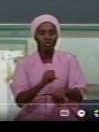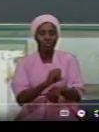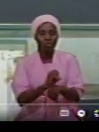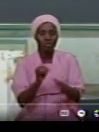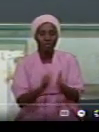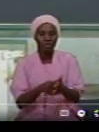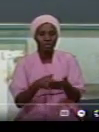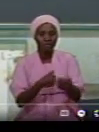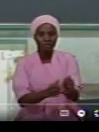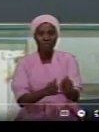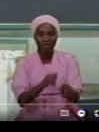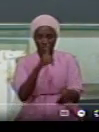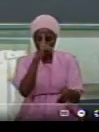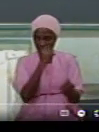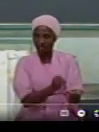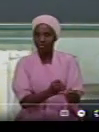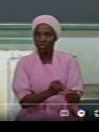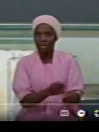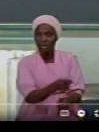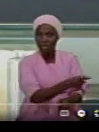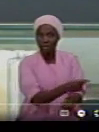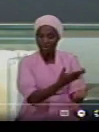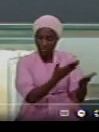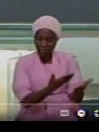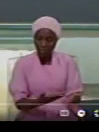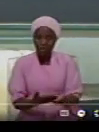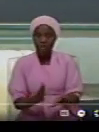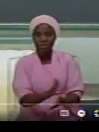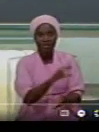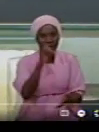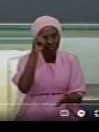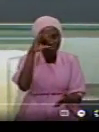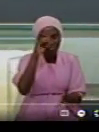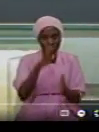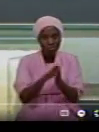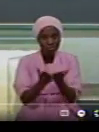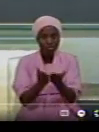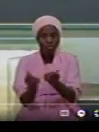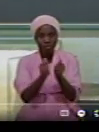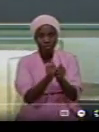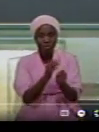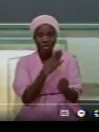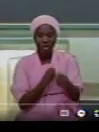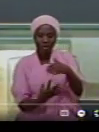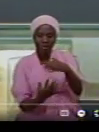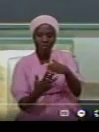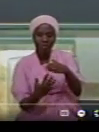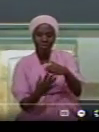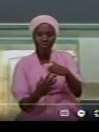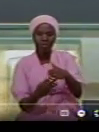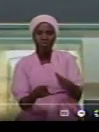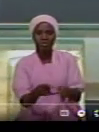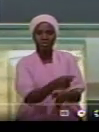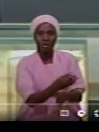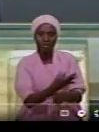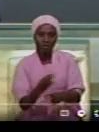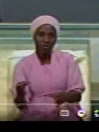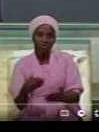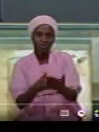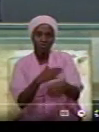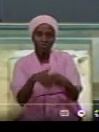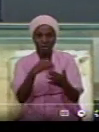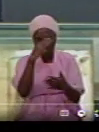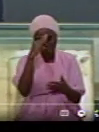faith. They brought their magical books together and burnt them before all men.